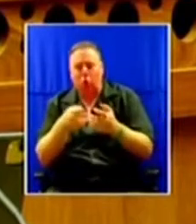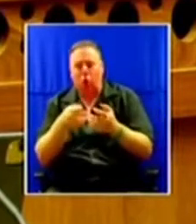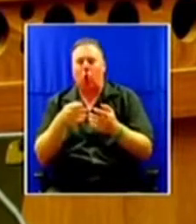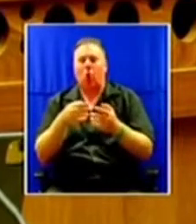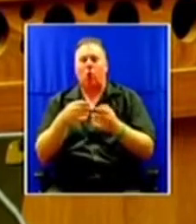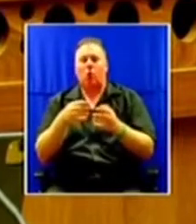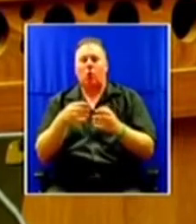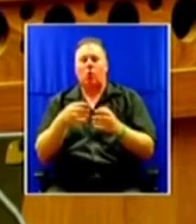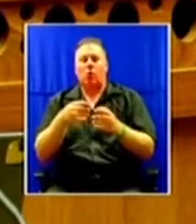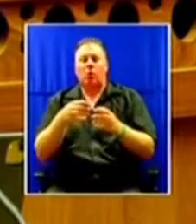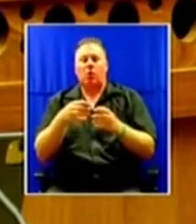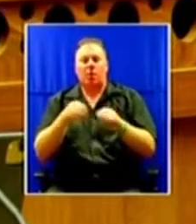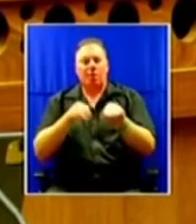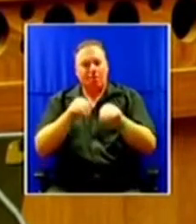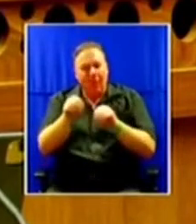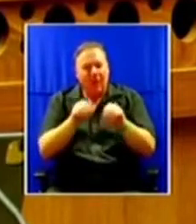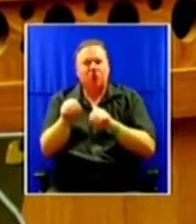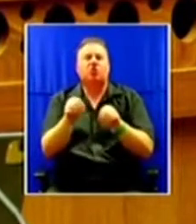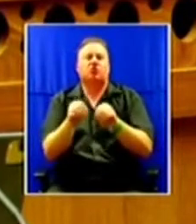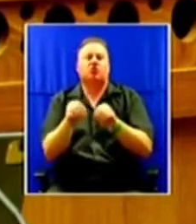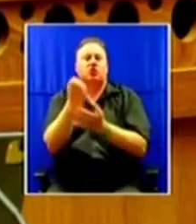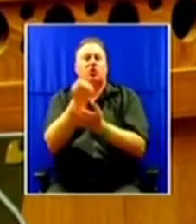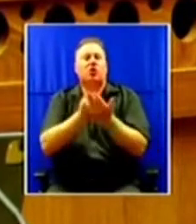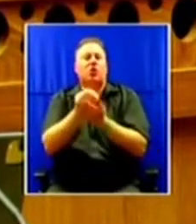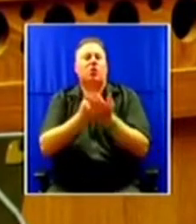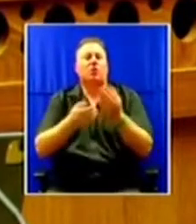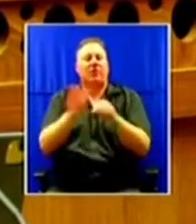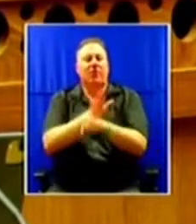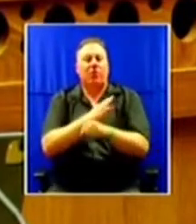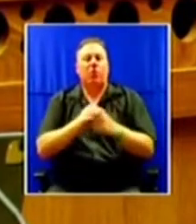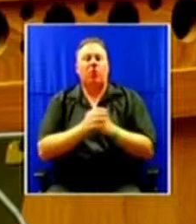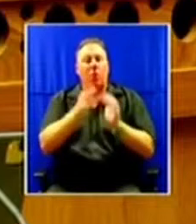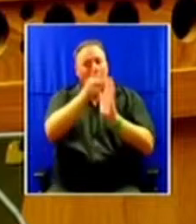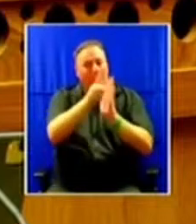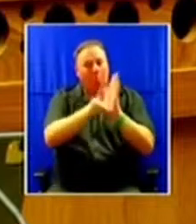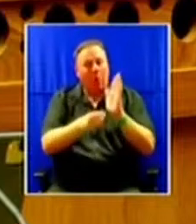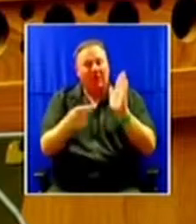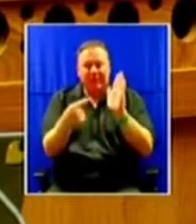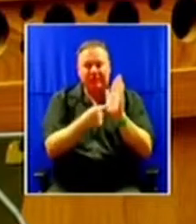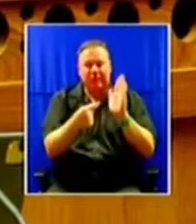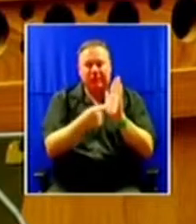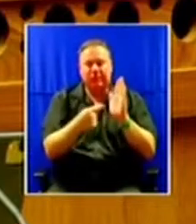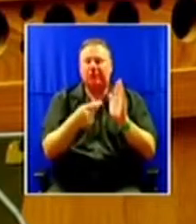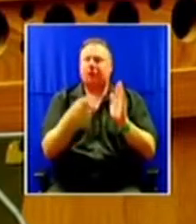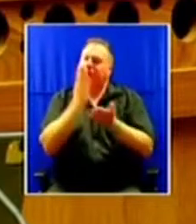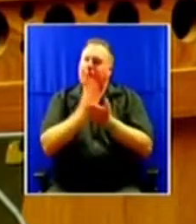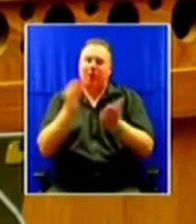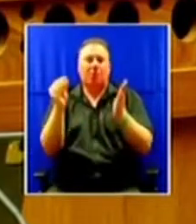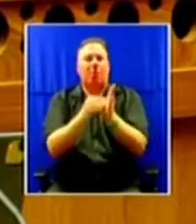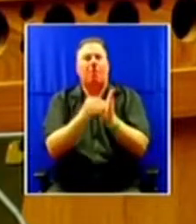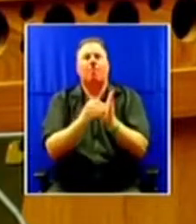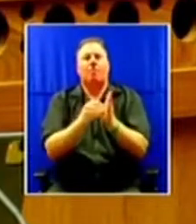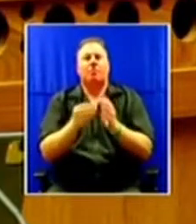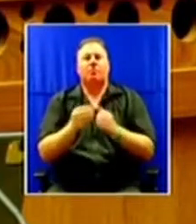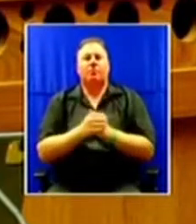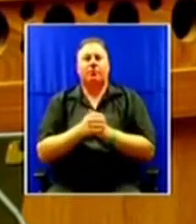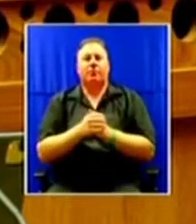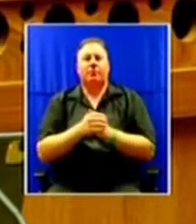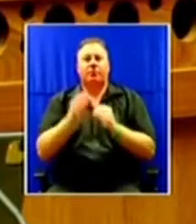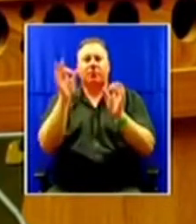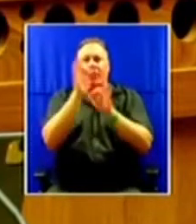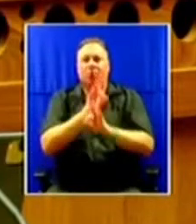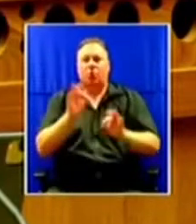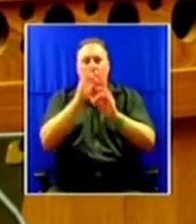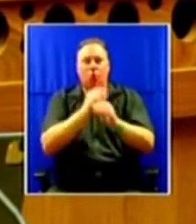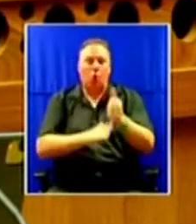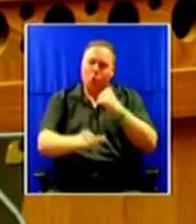our economy. That is a policy that must be implemented, and there is no reversal